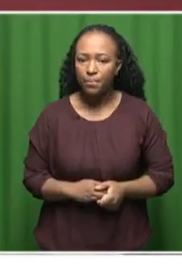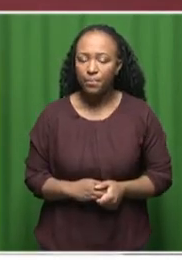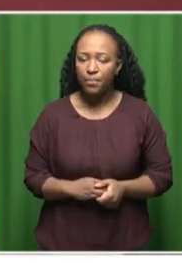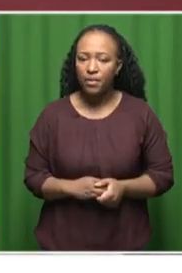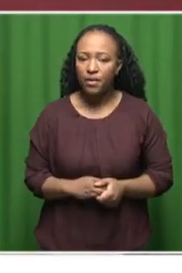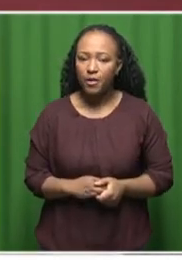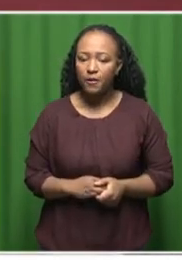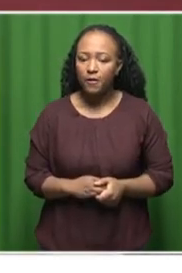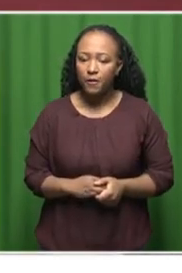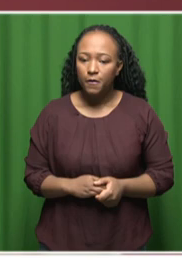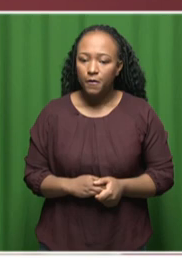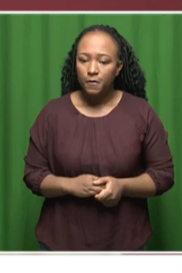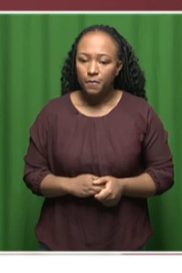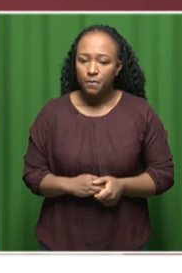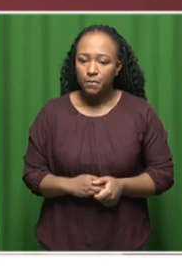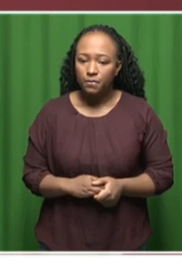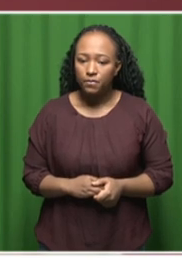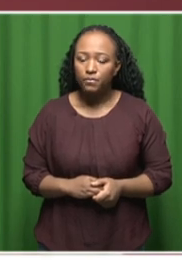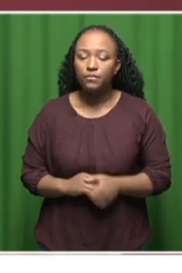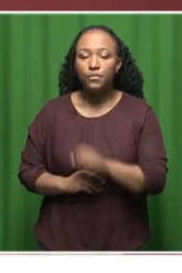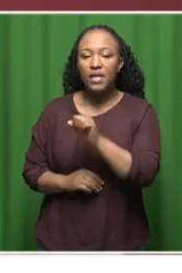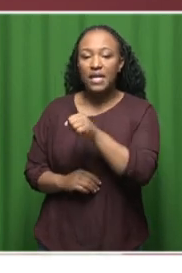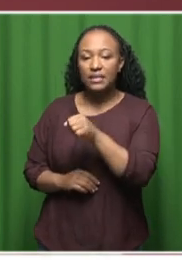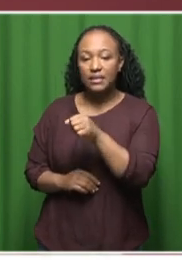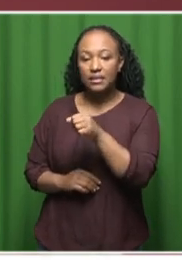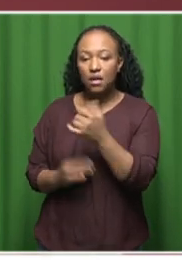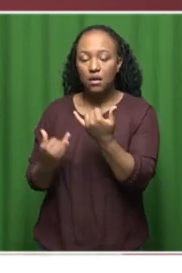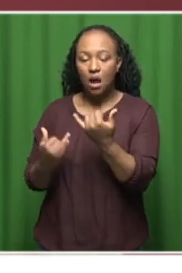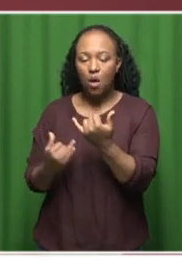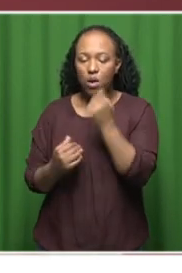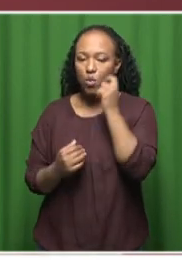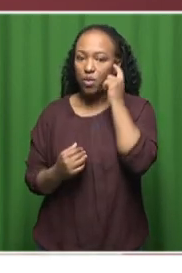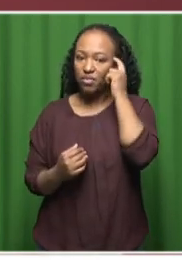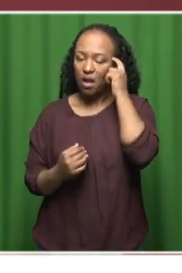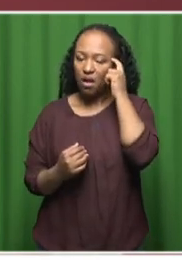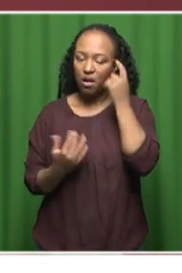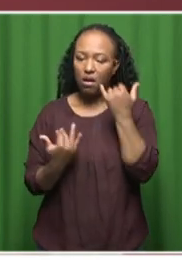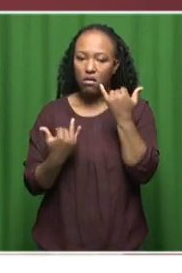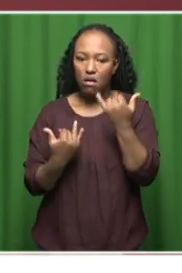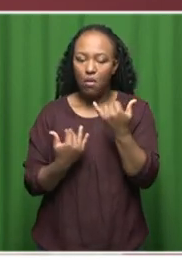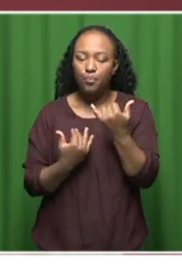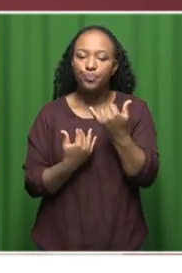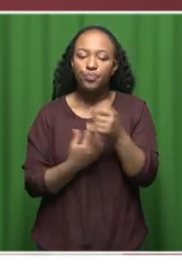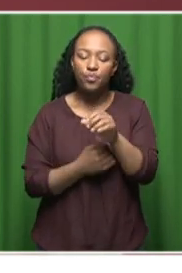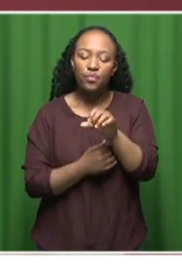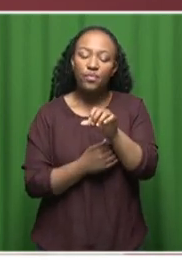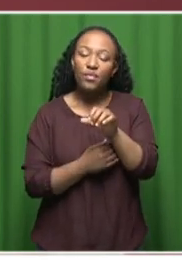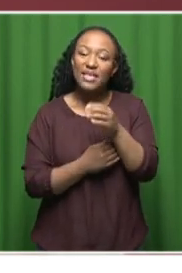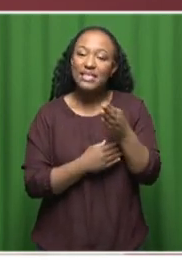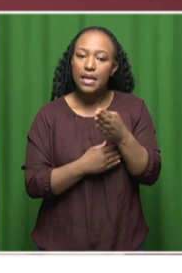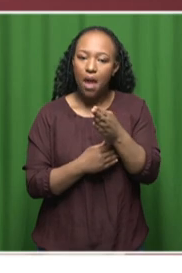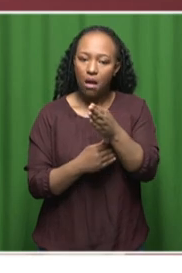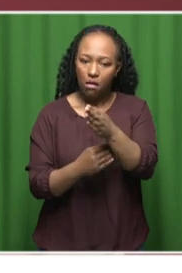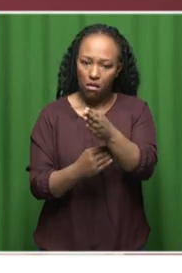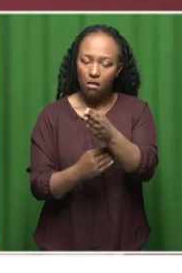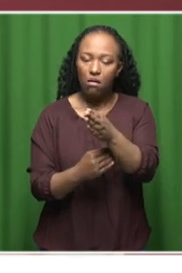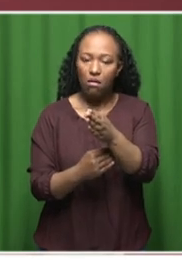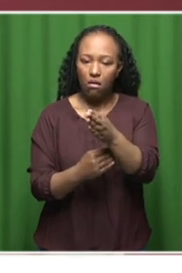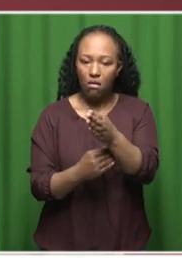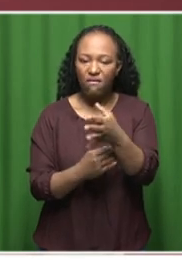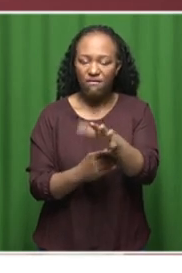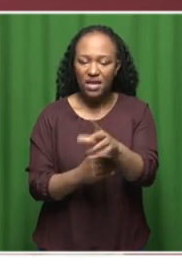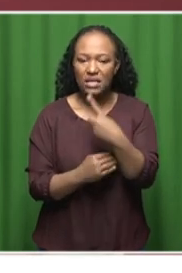you think? And look at the documents that the Sedibeng has prepared around this measure. They say